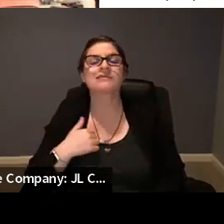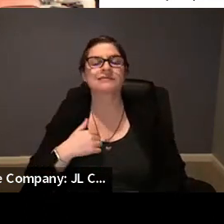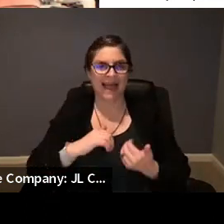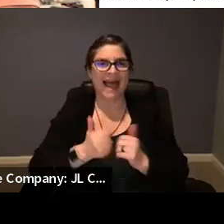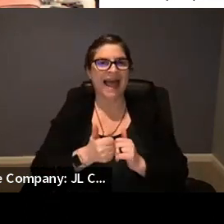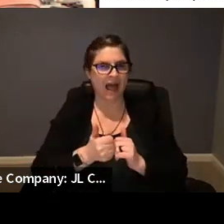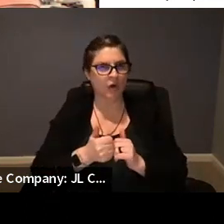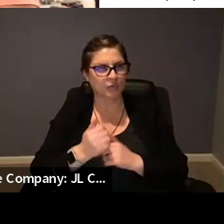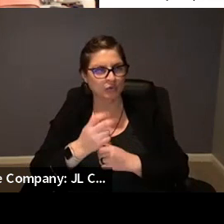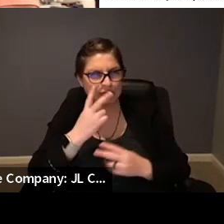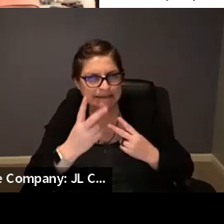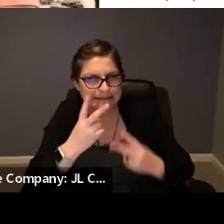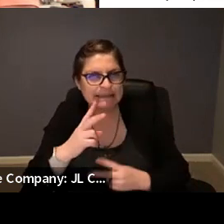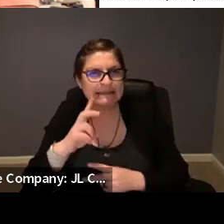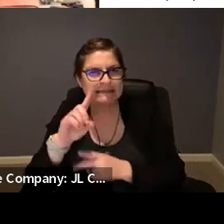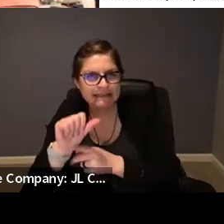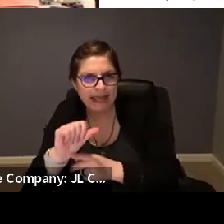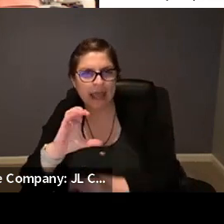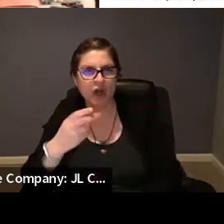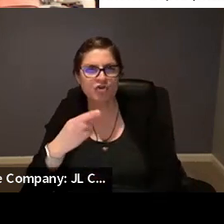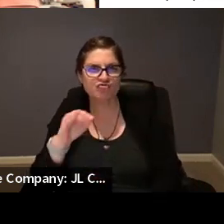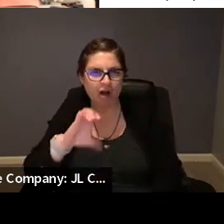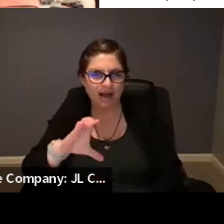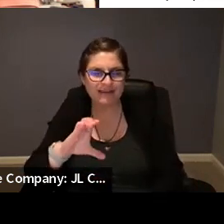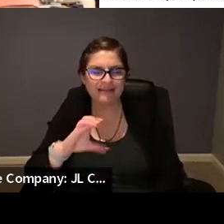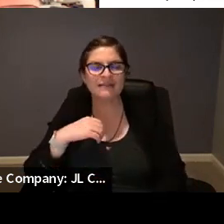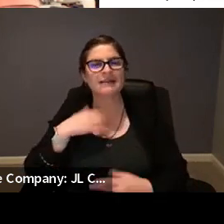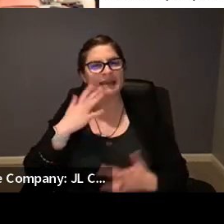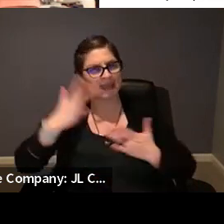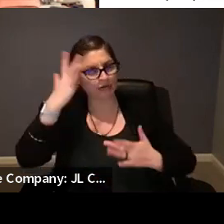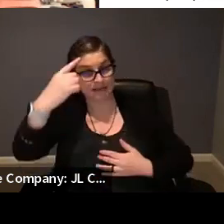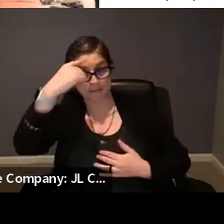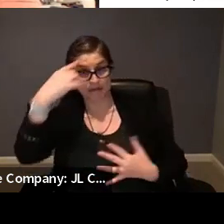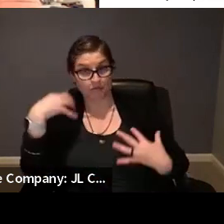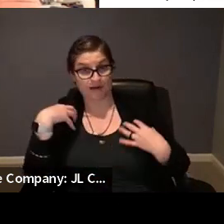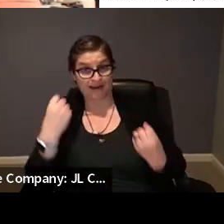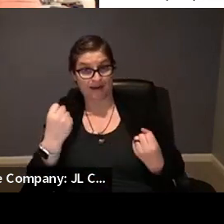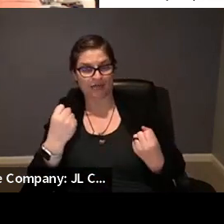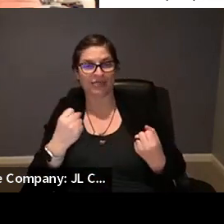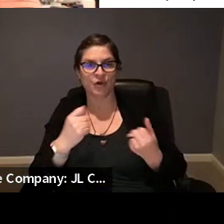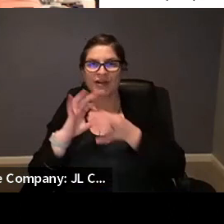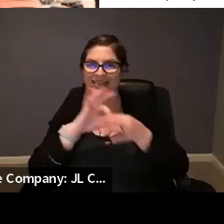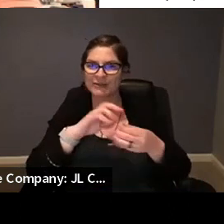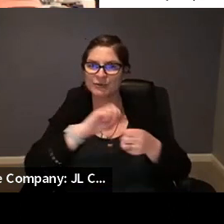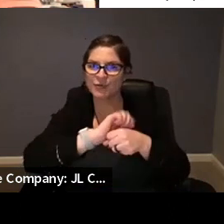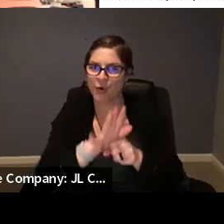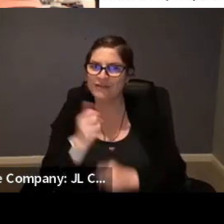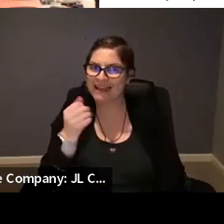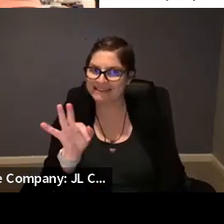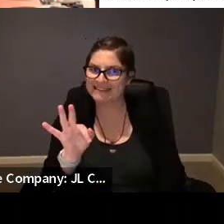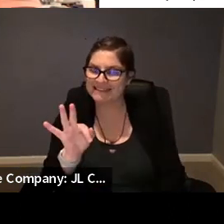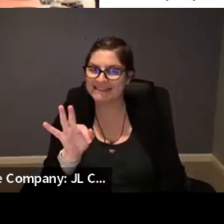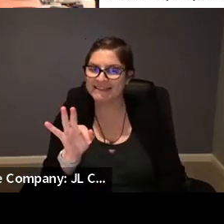disability and chronic illness and mental health as related to the ongoing COVID-19 pandemic.